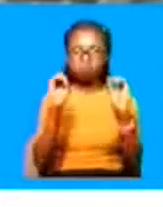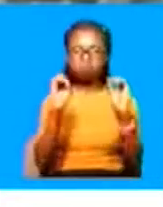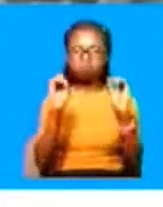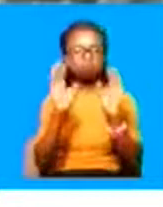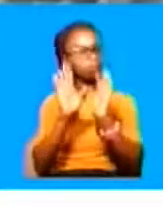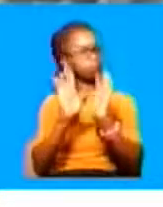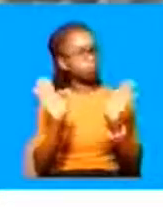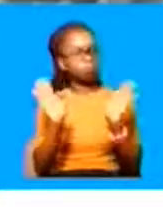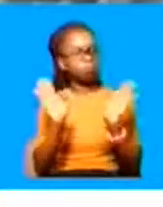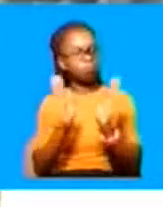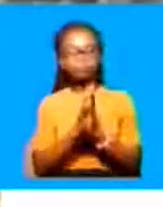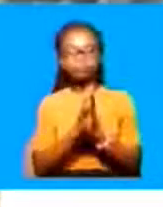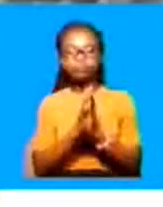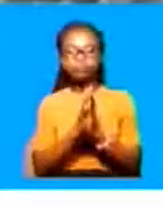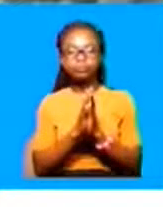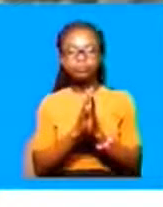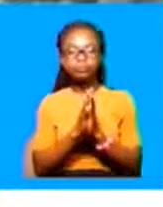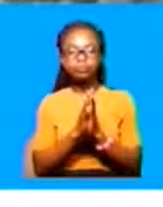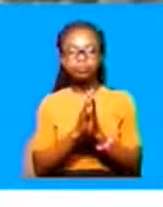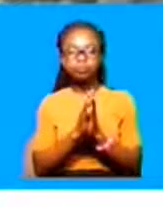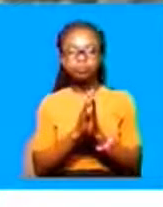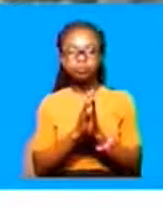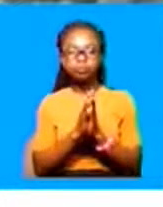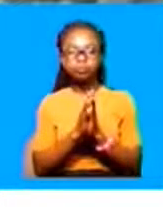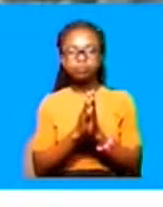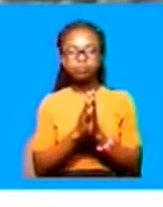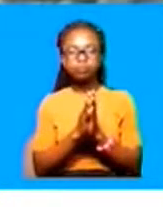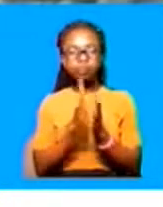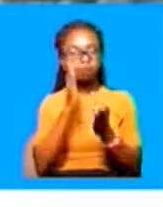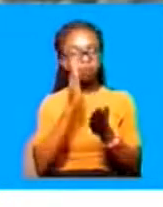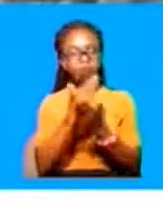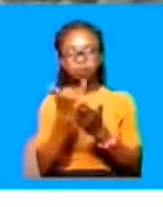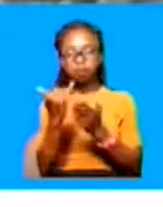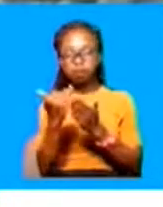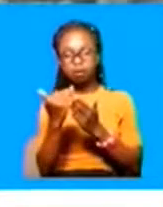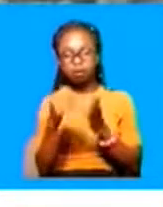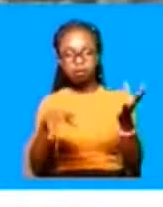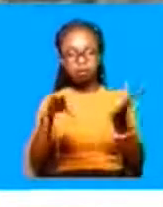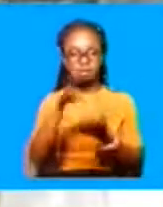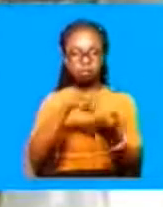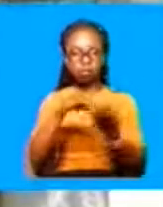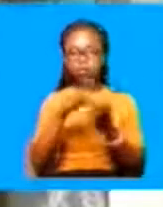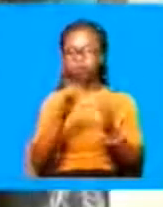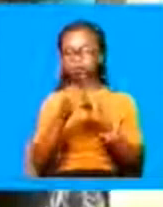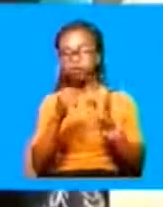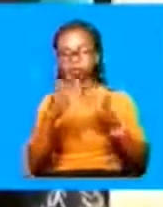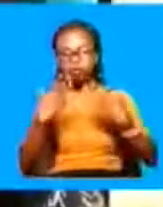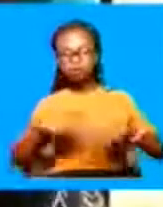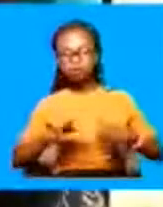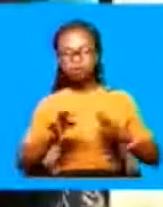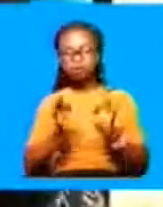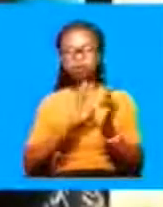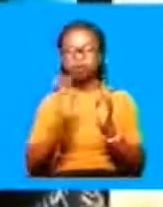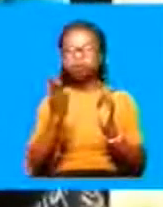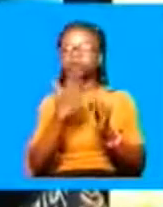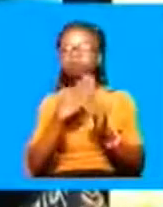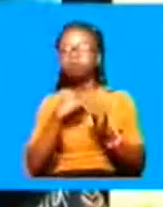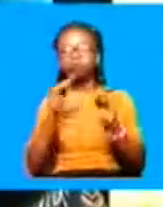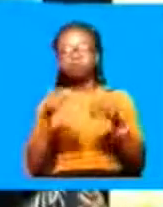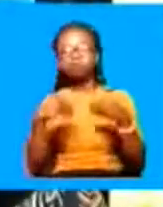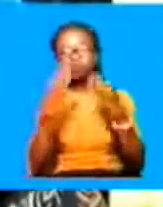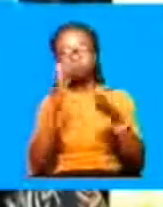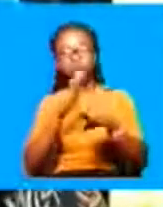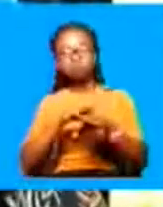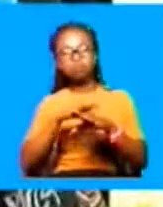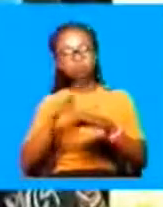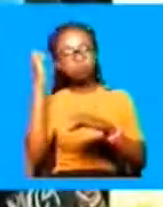hide her in the house. So she will interact with just anyone. Kata benni odwaro miyo nyathine